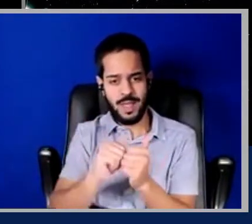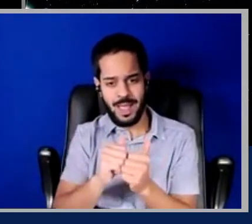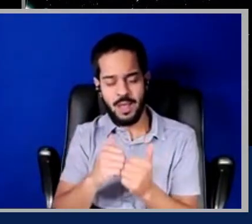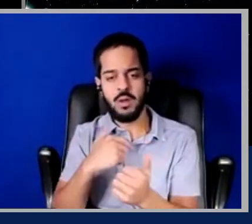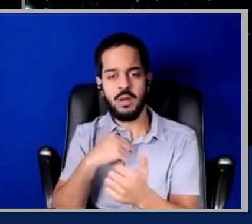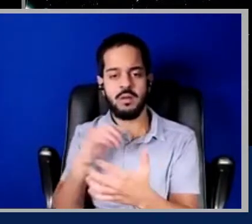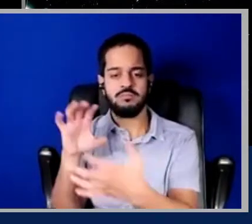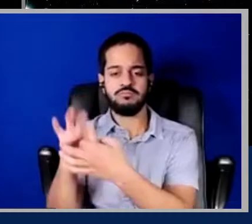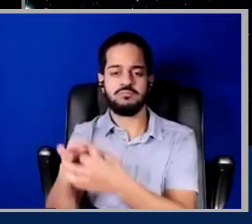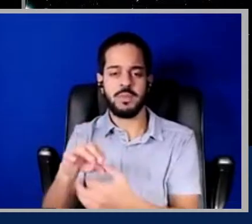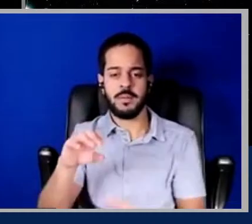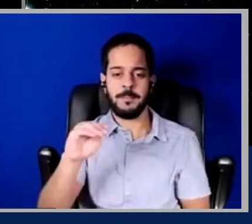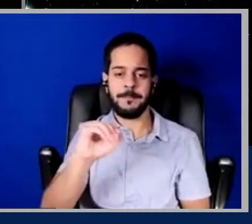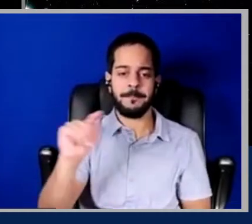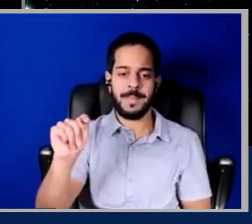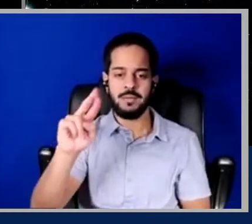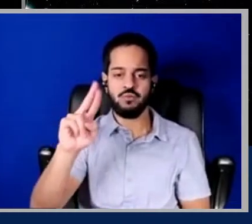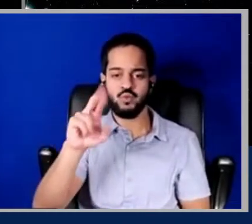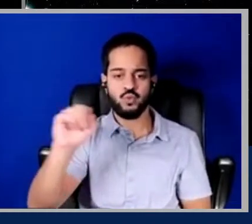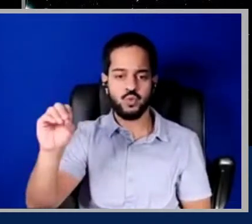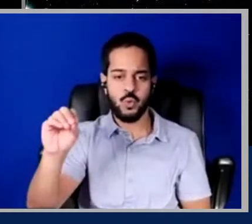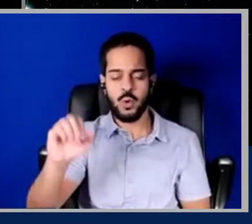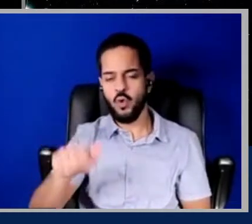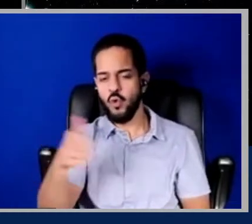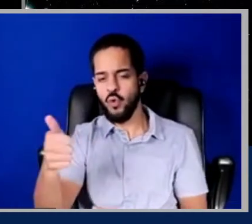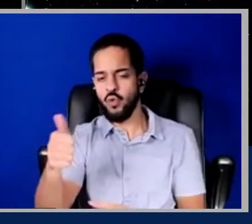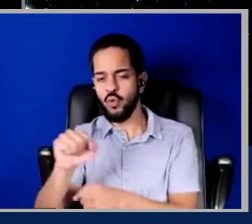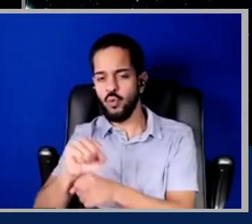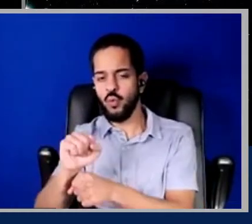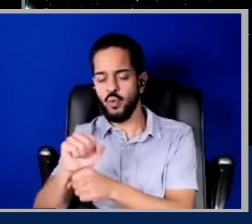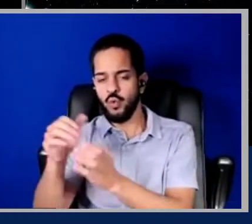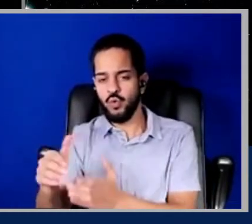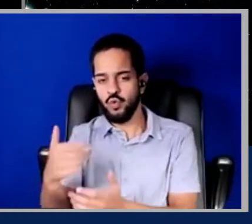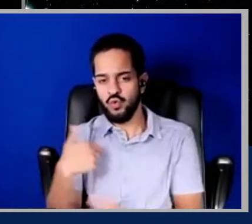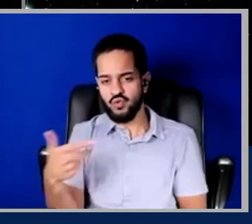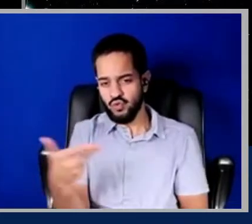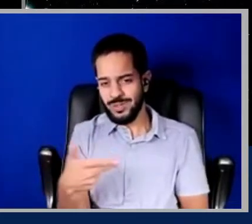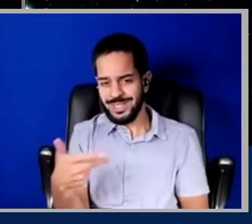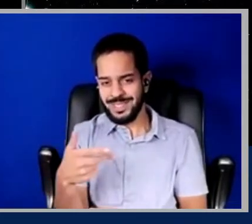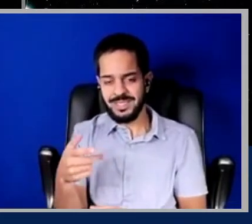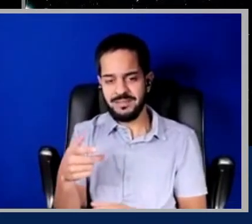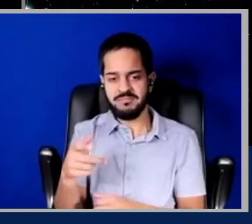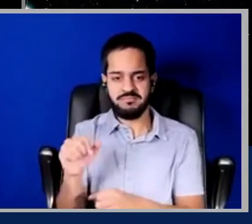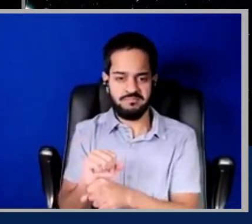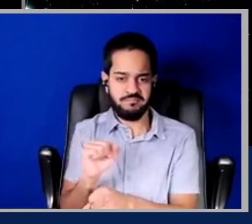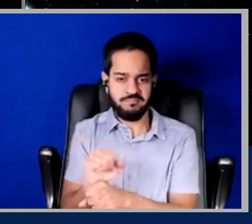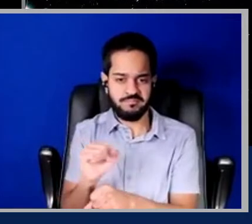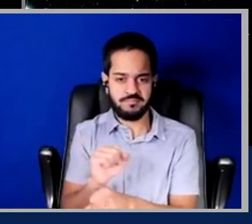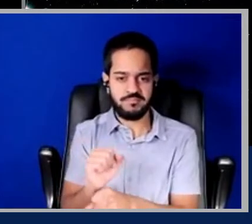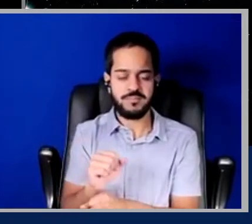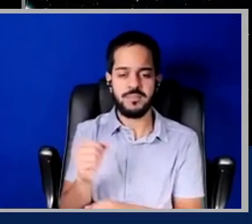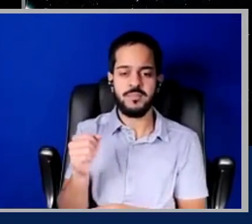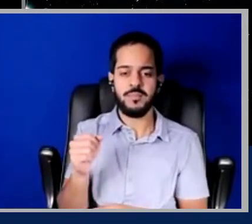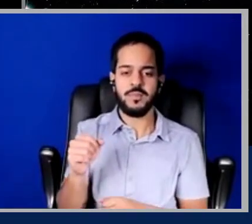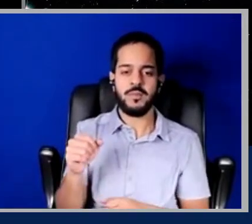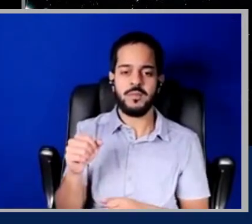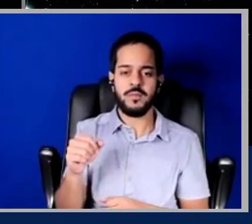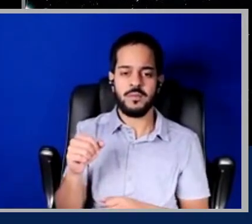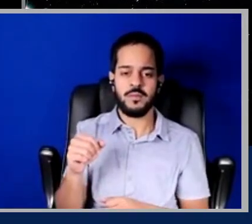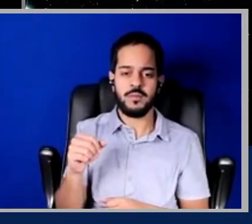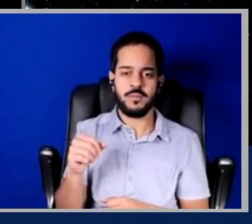Andrew Santaguida. We had met at a conference a few years prior, and they had been doing a sonification of systems like the TRAPPIST system of